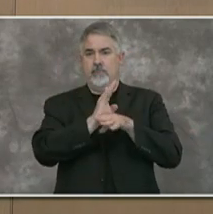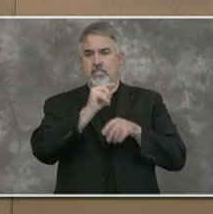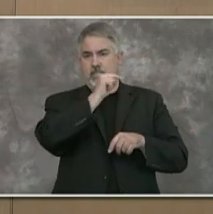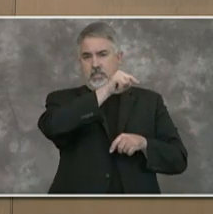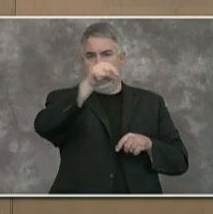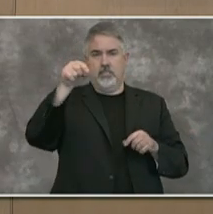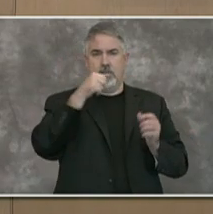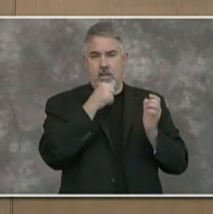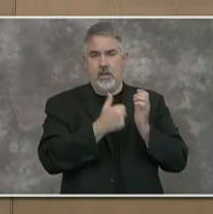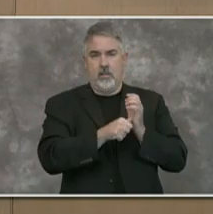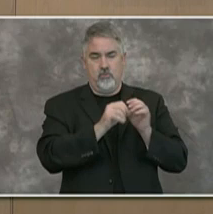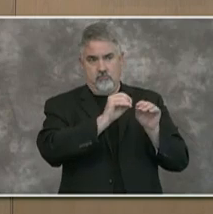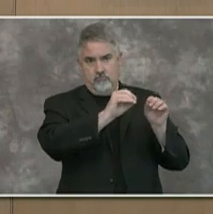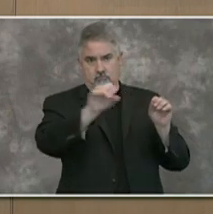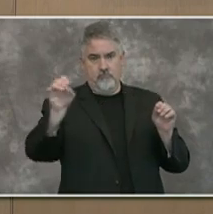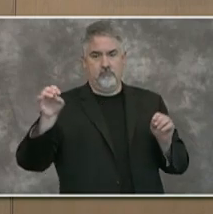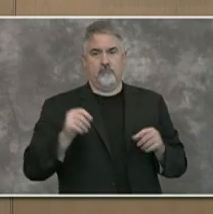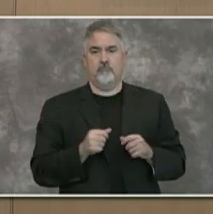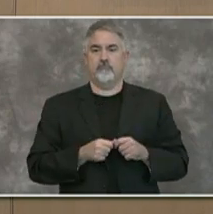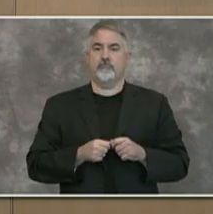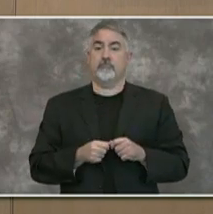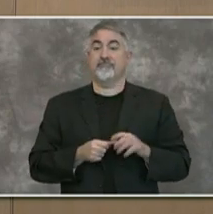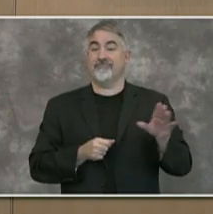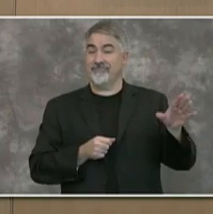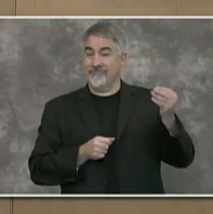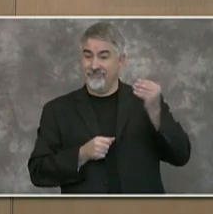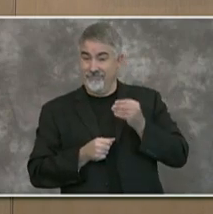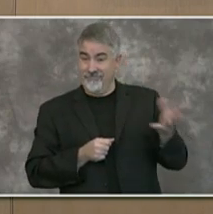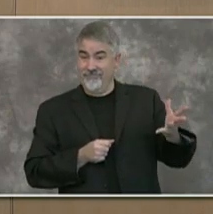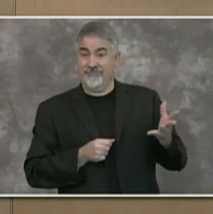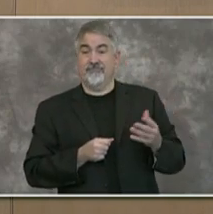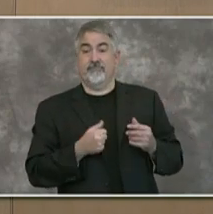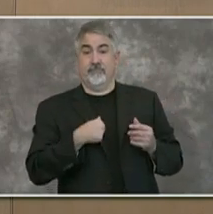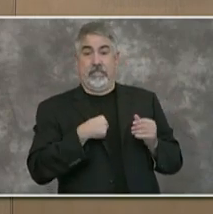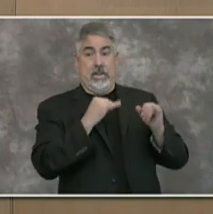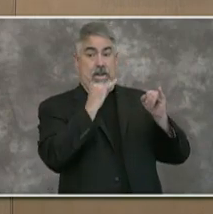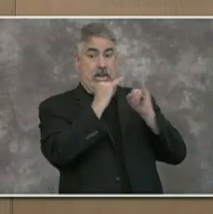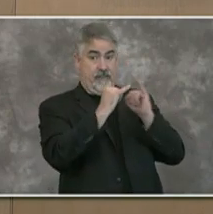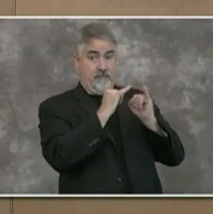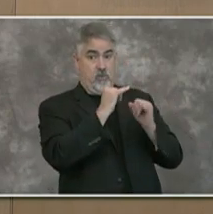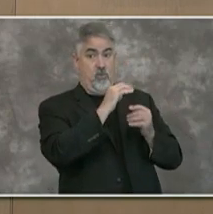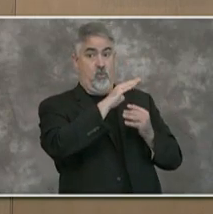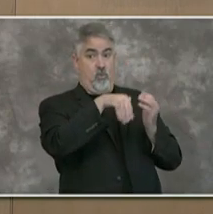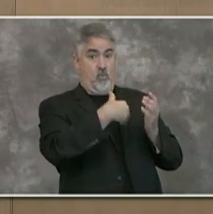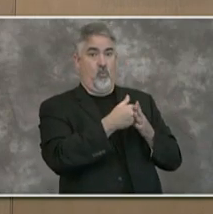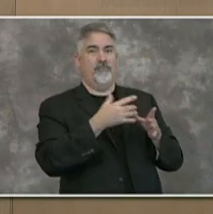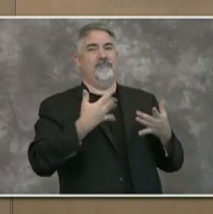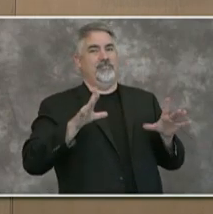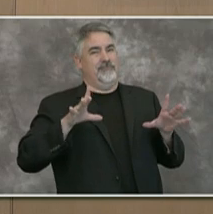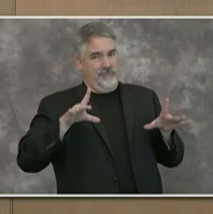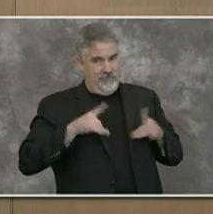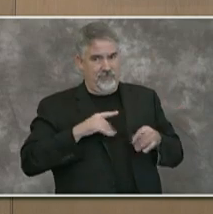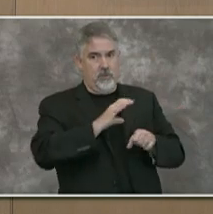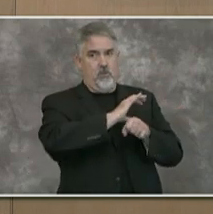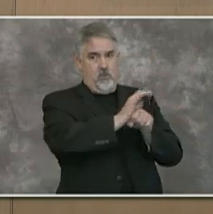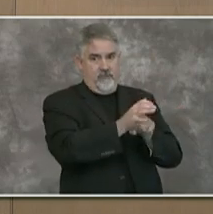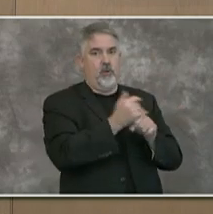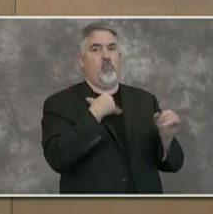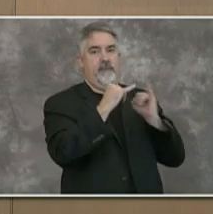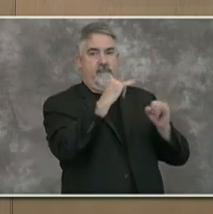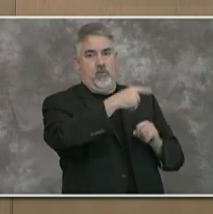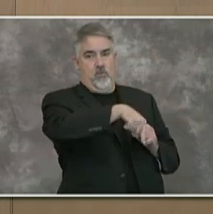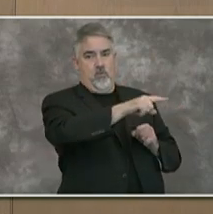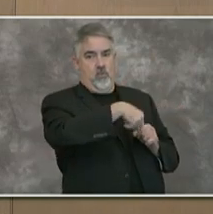earlier, we currently interview all individuals that are positive and to determine if they are associated with a sensitive